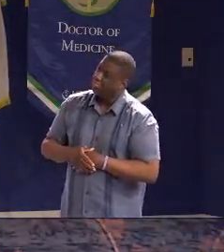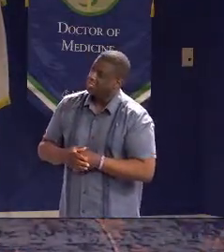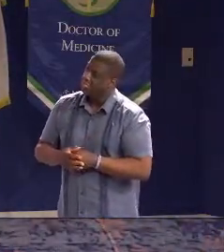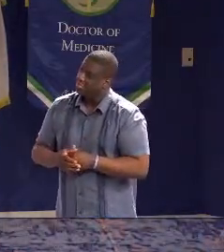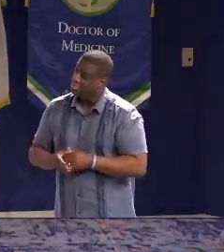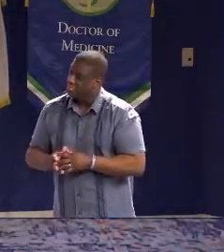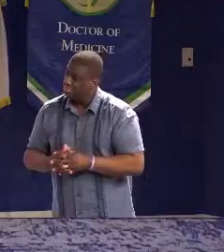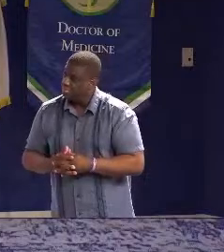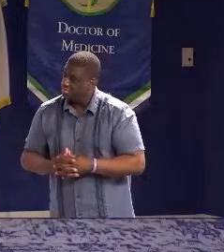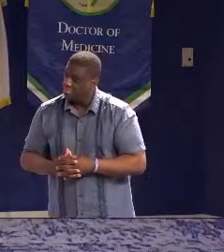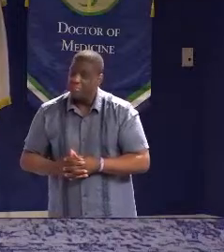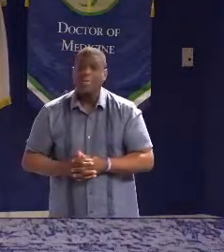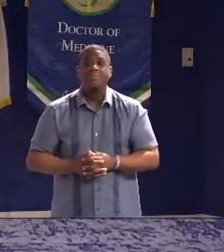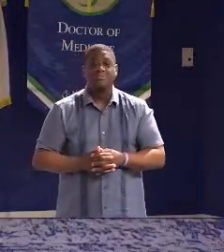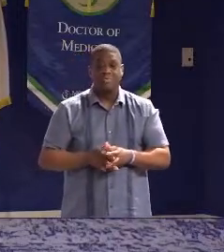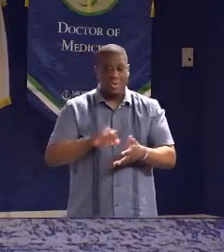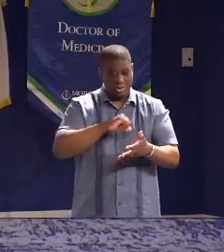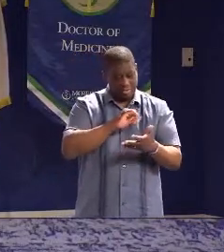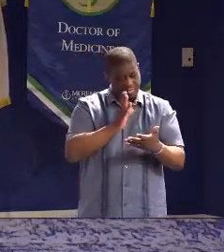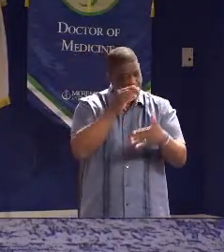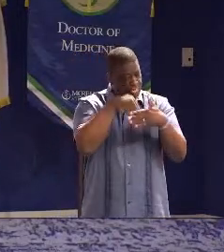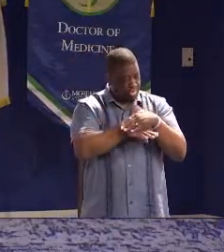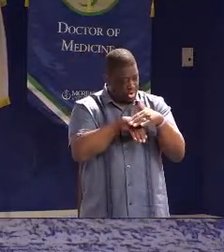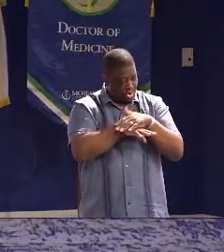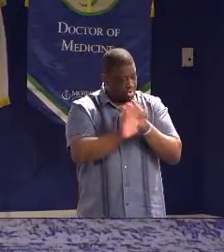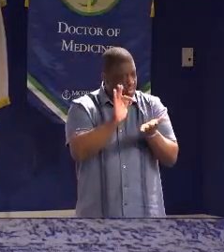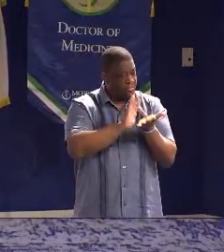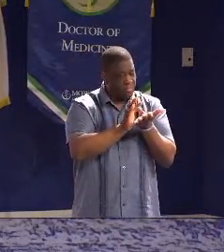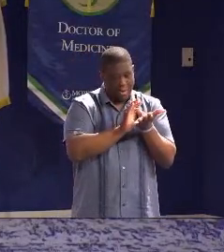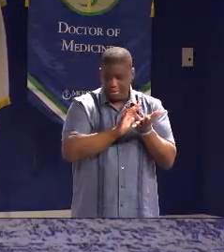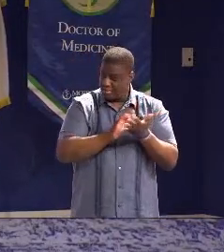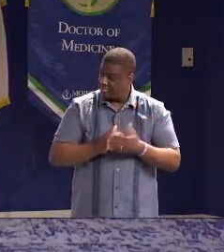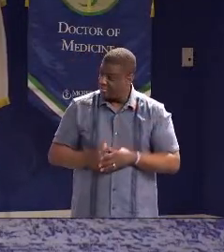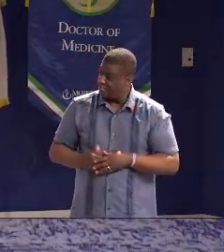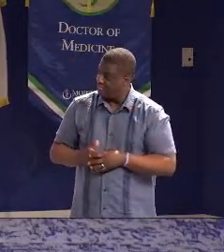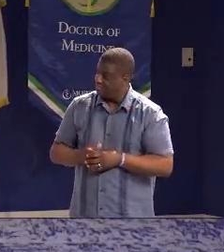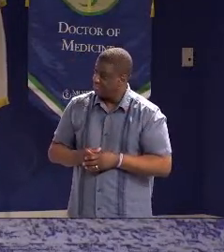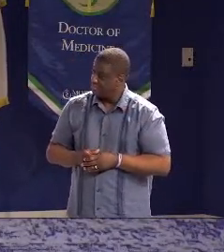For internal medicine. All right, thank you. Okay.